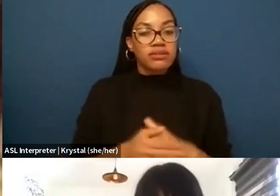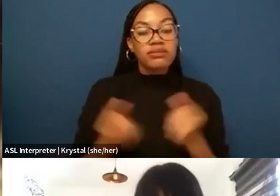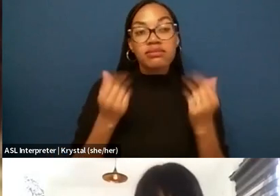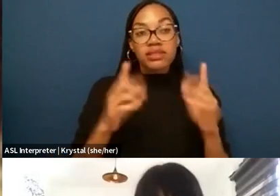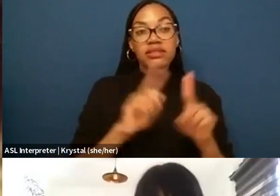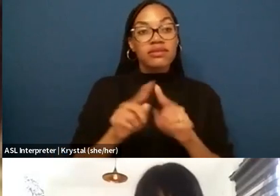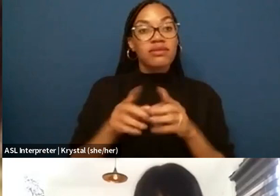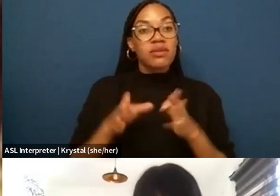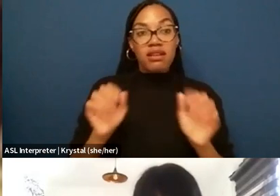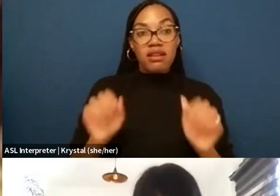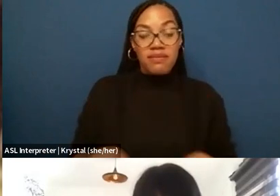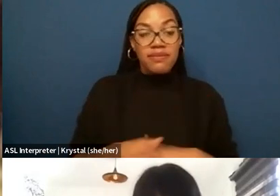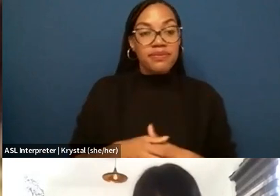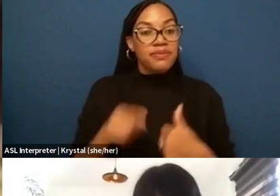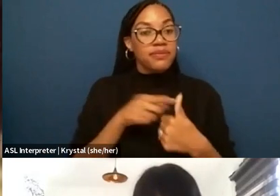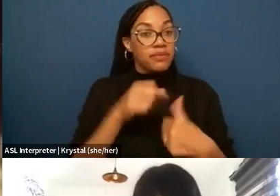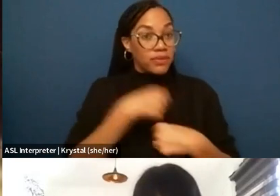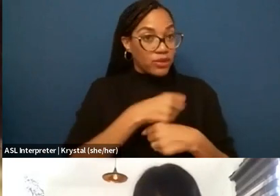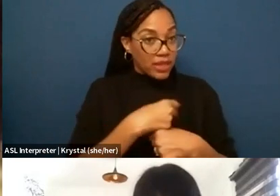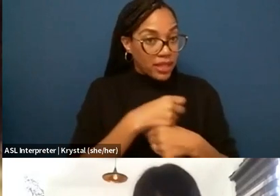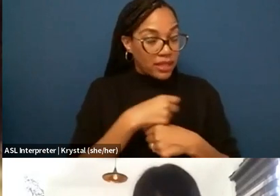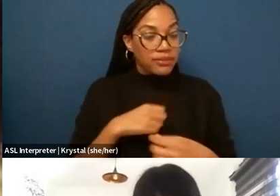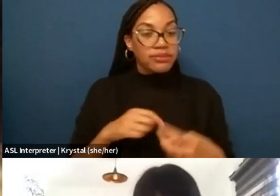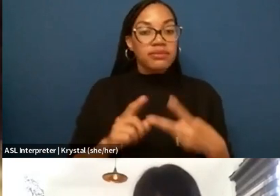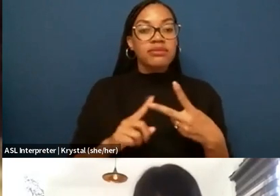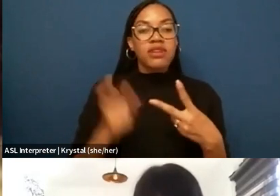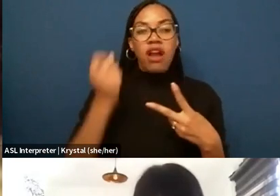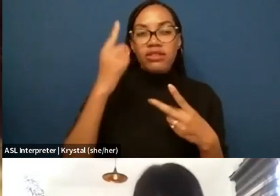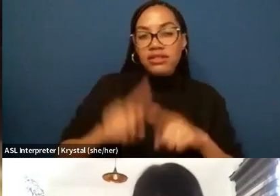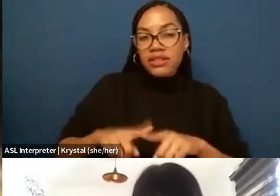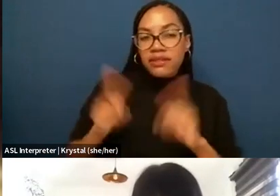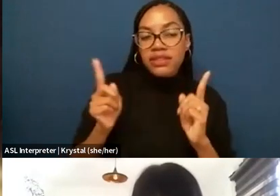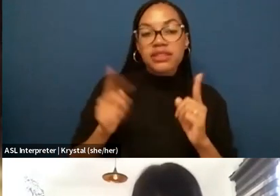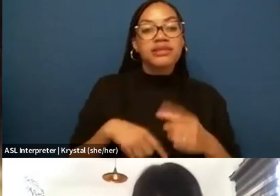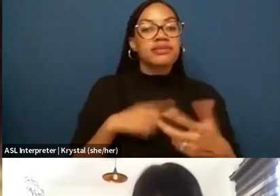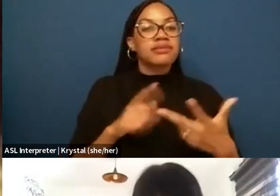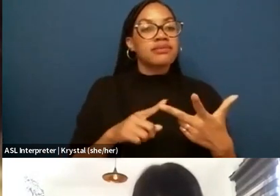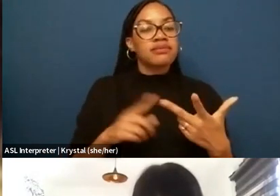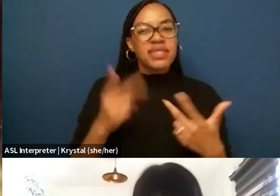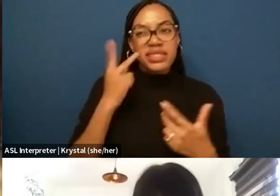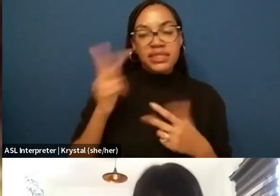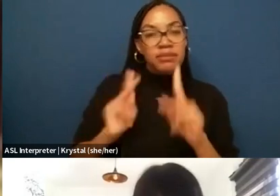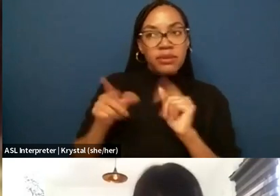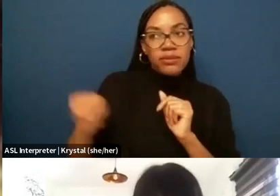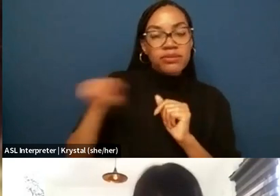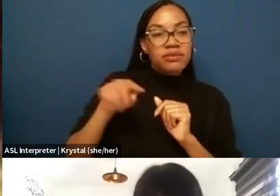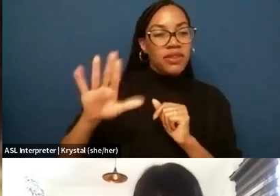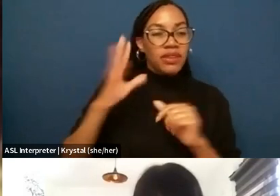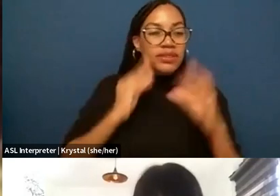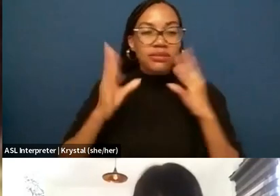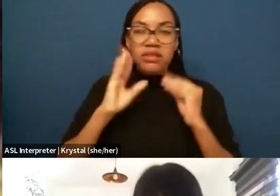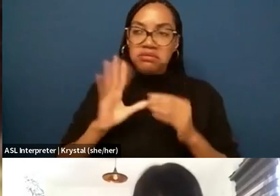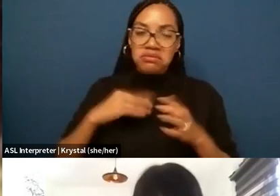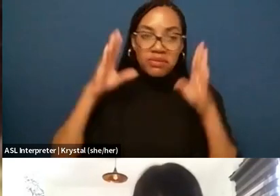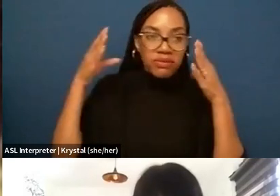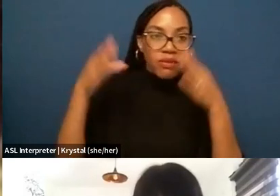We create, we understand differently, we center those who have had the experiences, and we cry, scream,